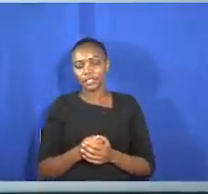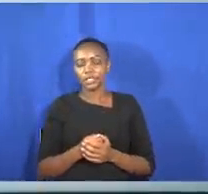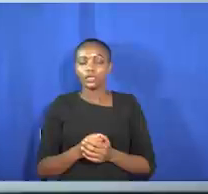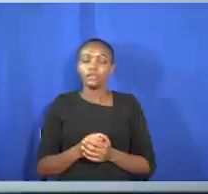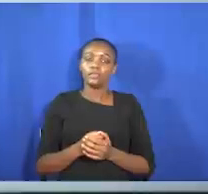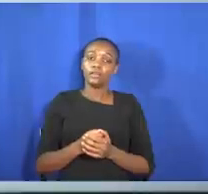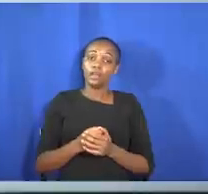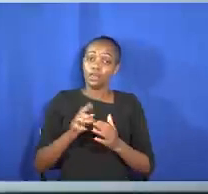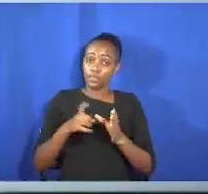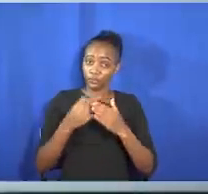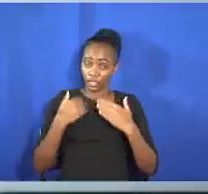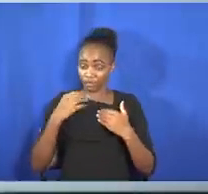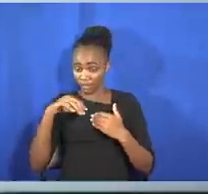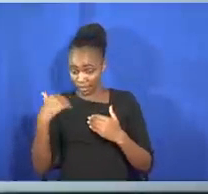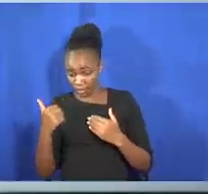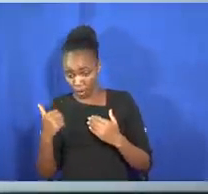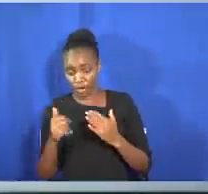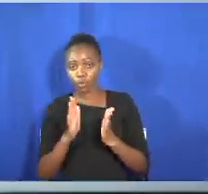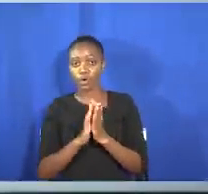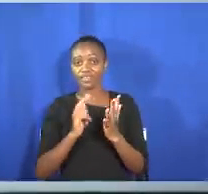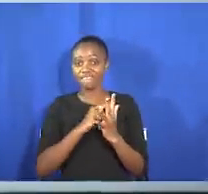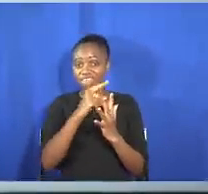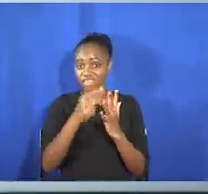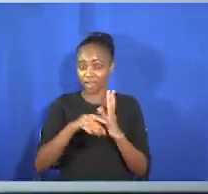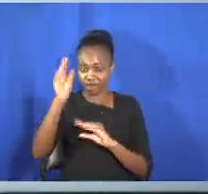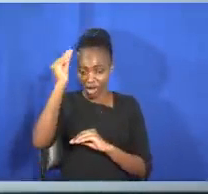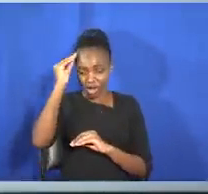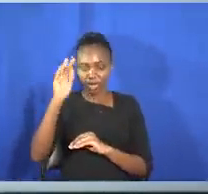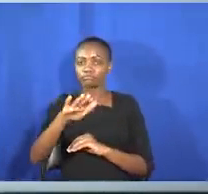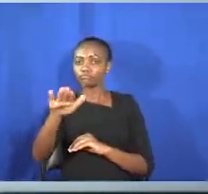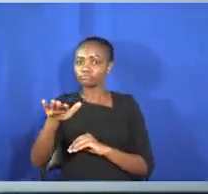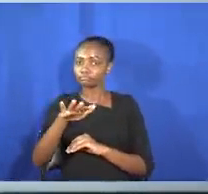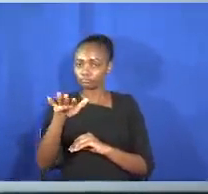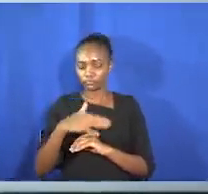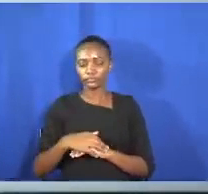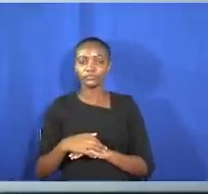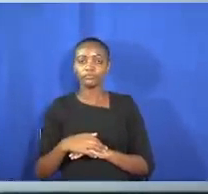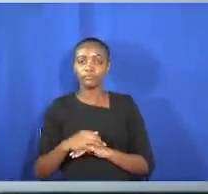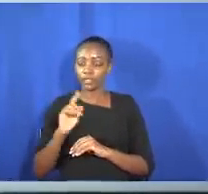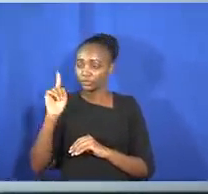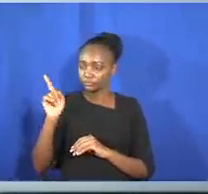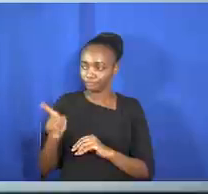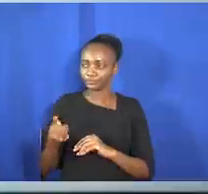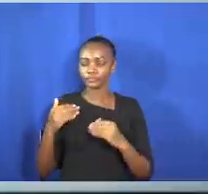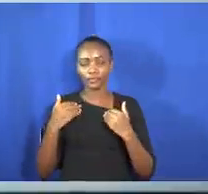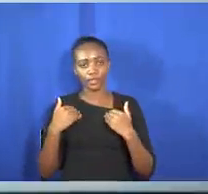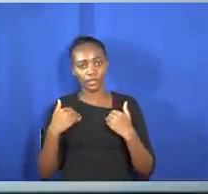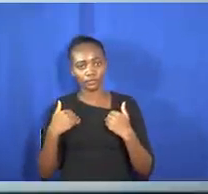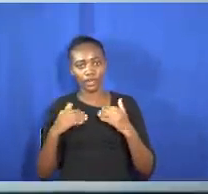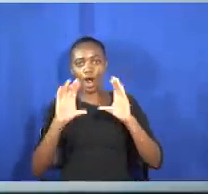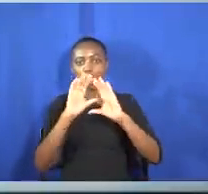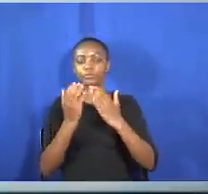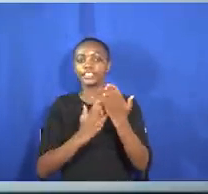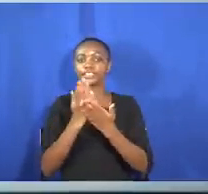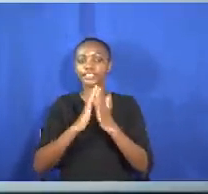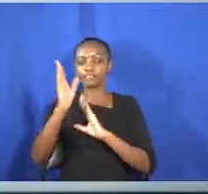visual arts track, they will take 5 running areas. Of course, for now, teachers, you